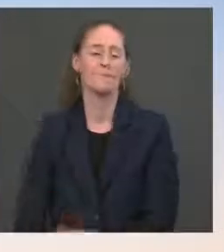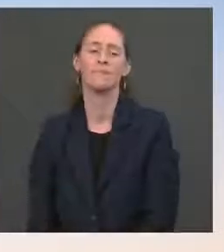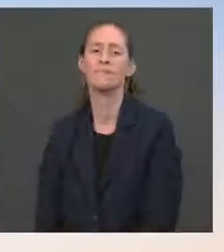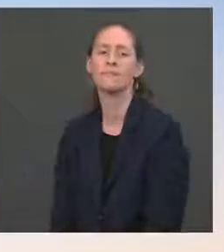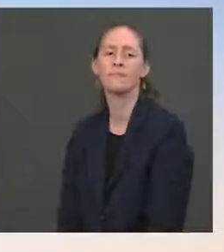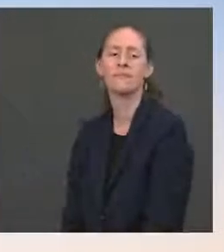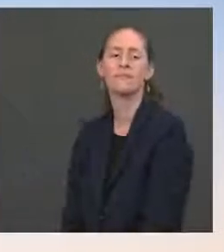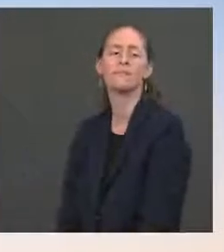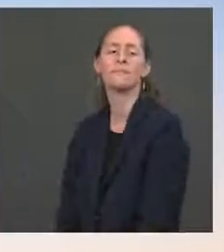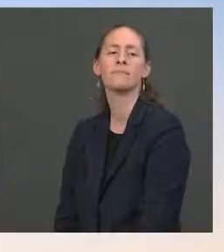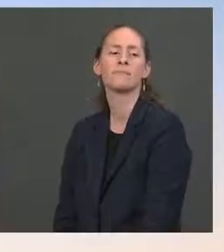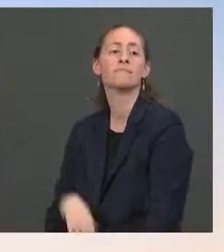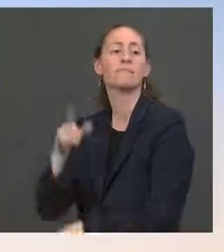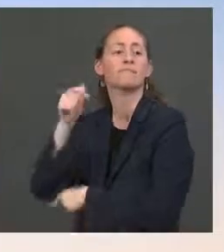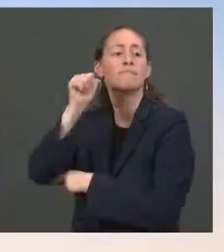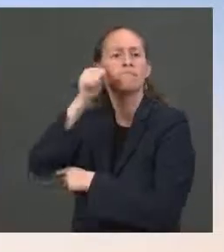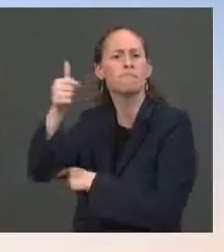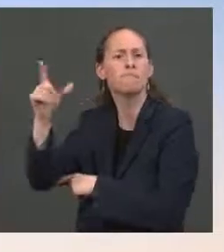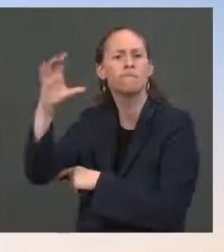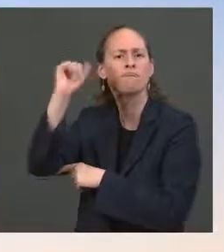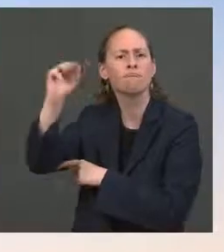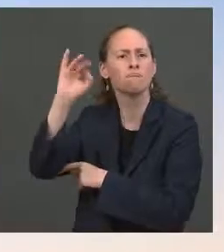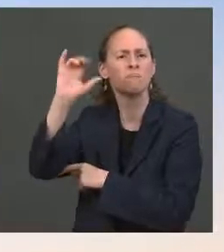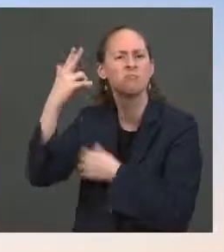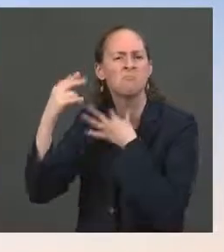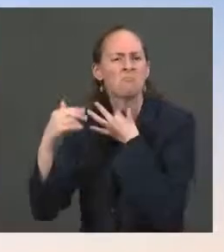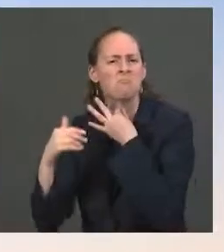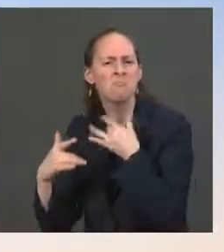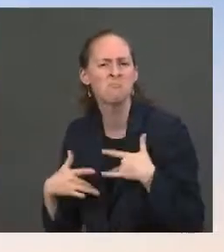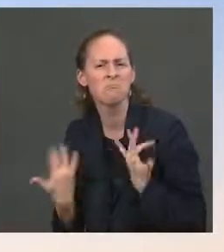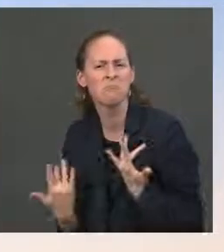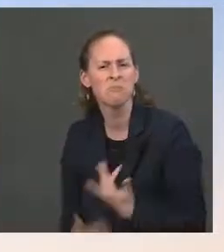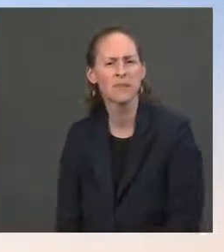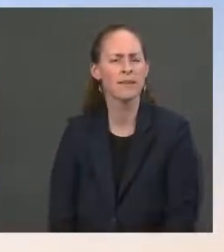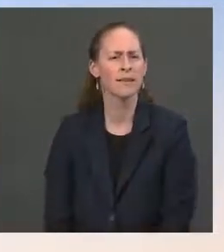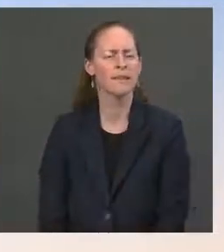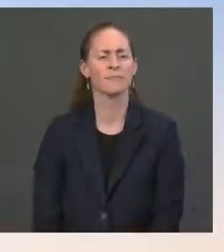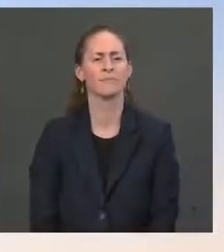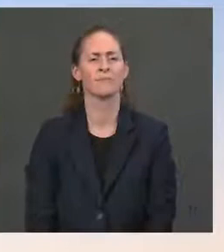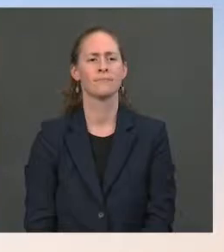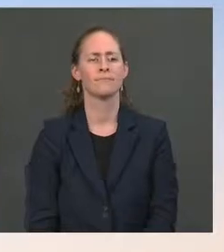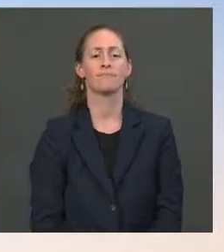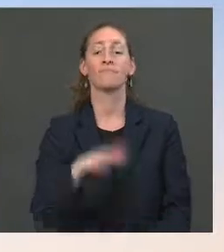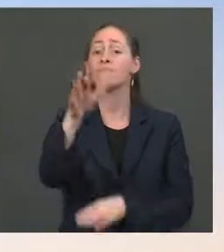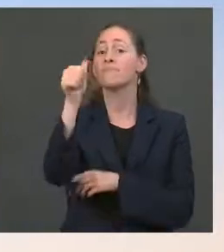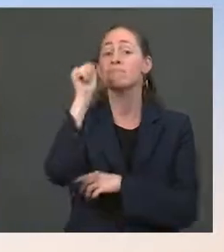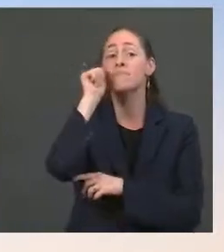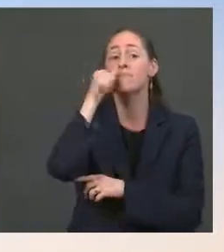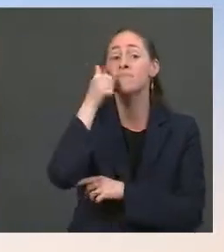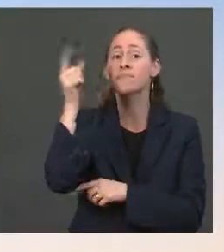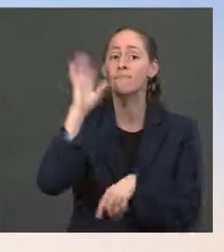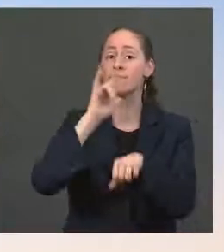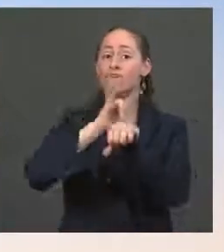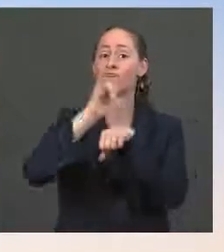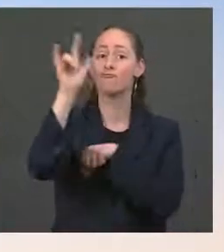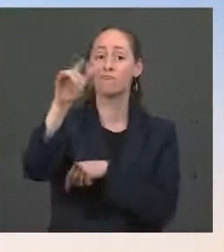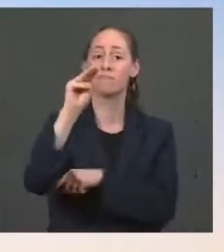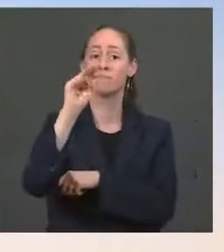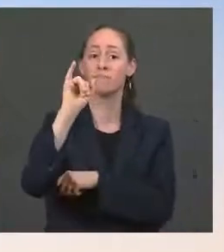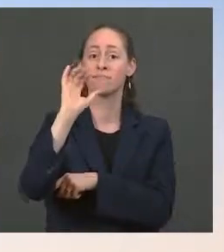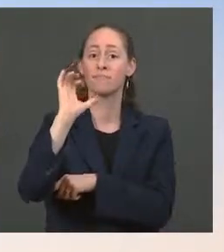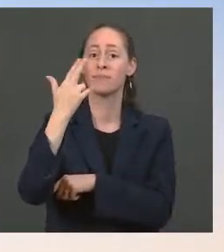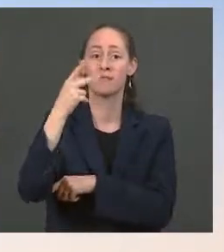Michigan, why he decided to do that, Sure. what he hopes to accomplish there? Sure. So tomorrow, he will be traveling to Michigan. As you all know, it's a state that